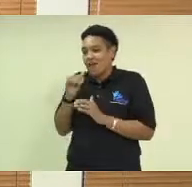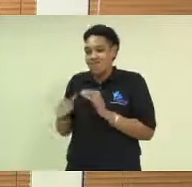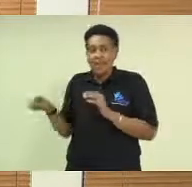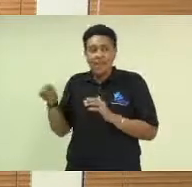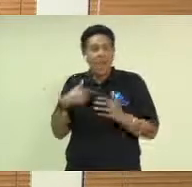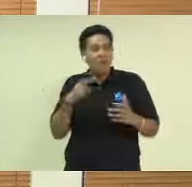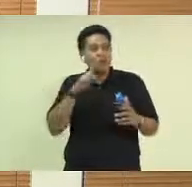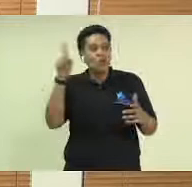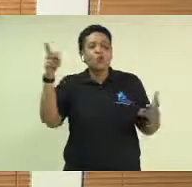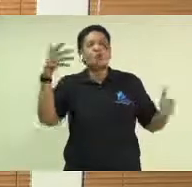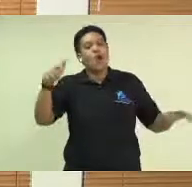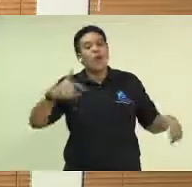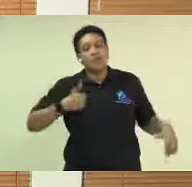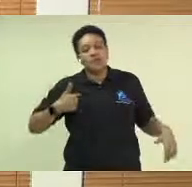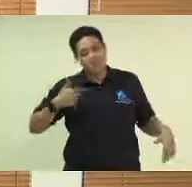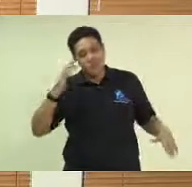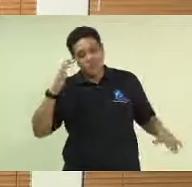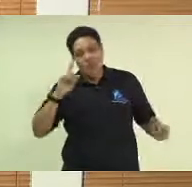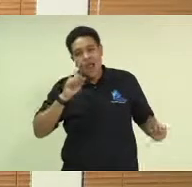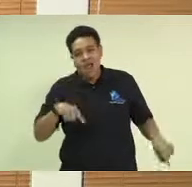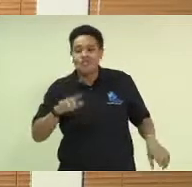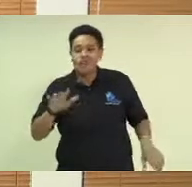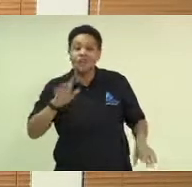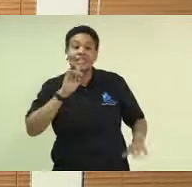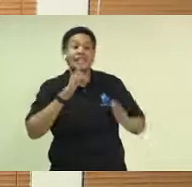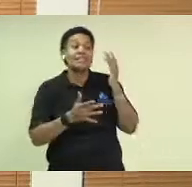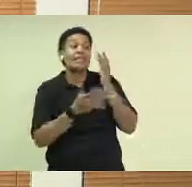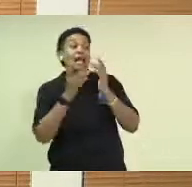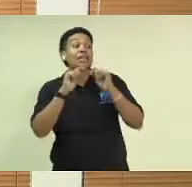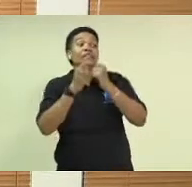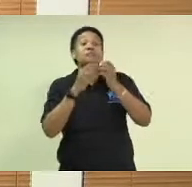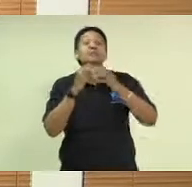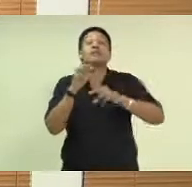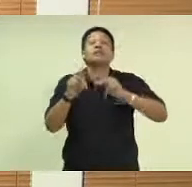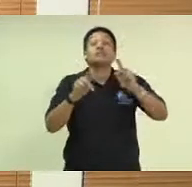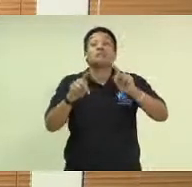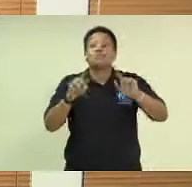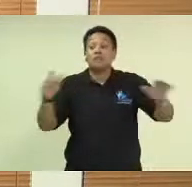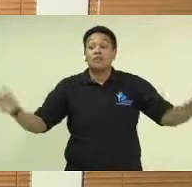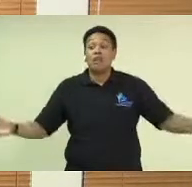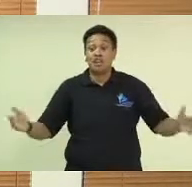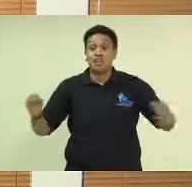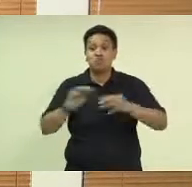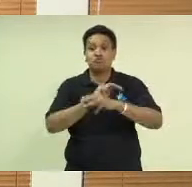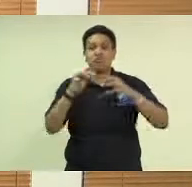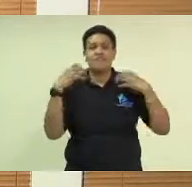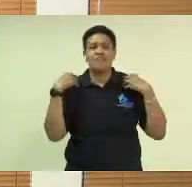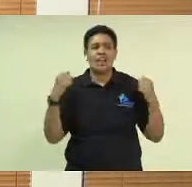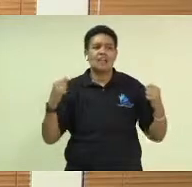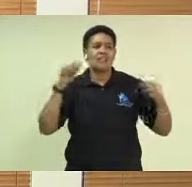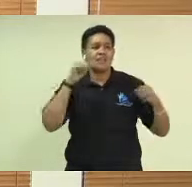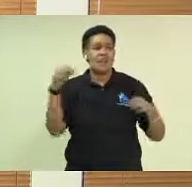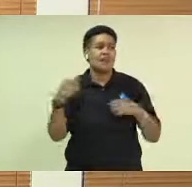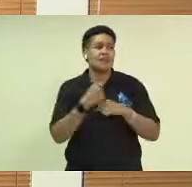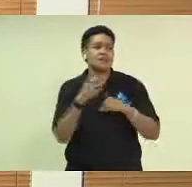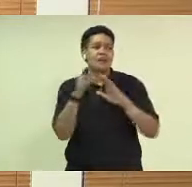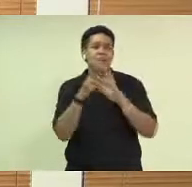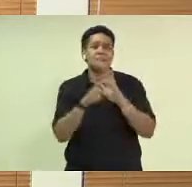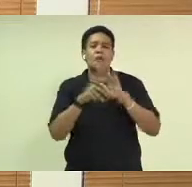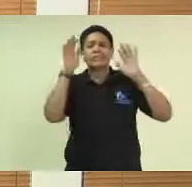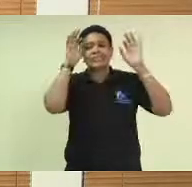want me to be. The technocrats in the ministry do not make policy